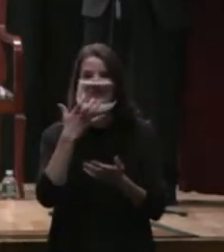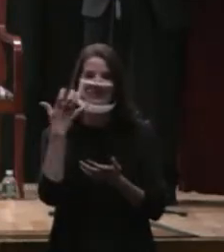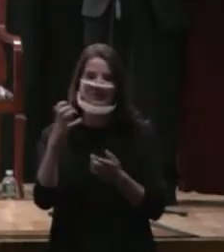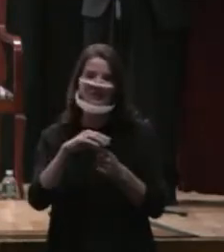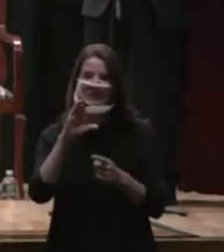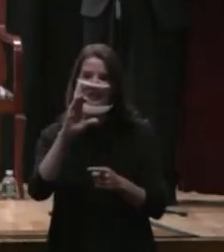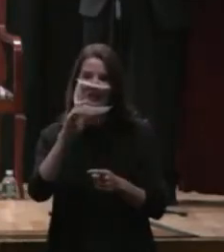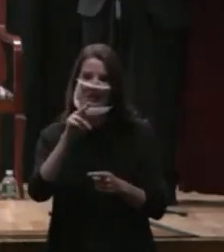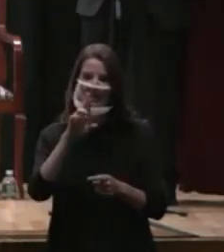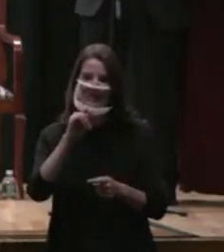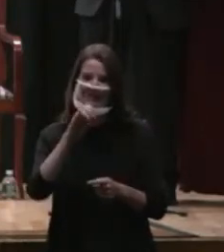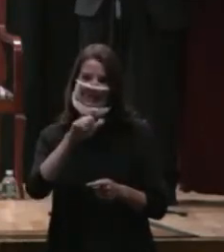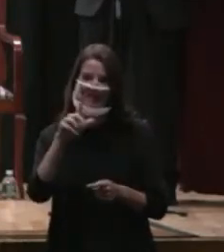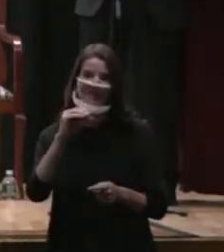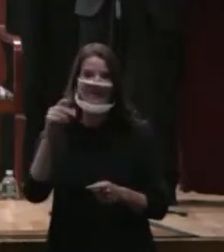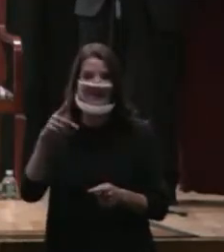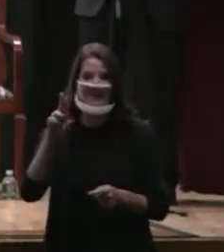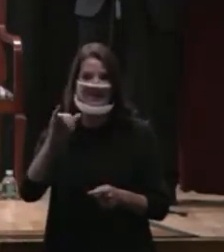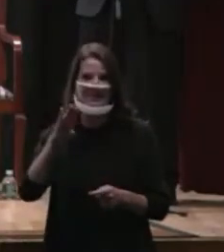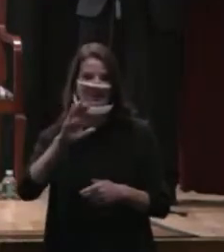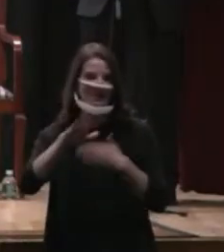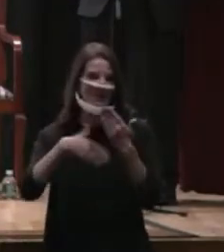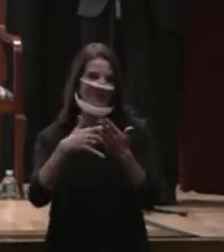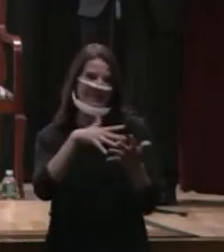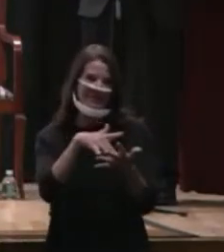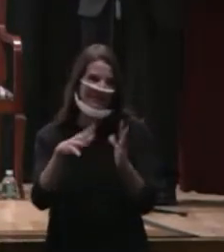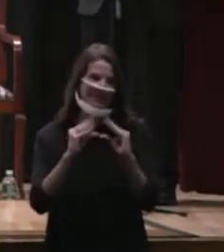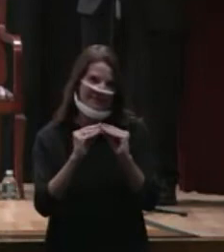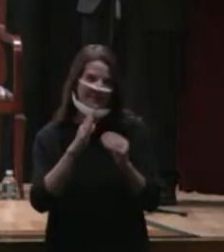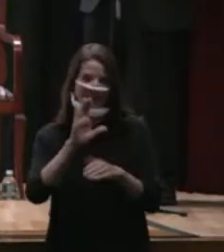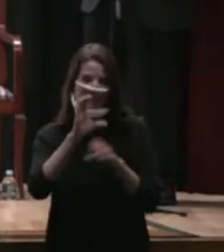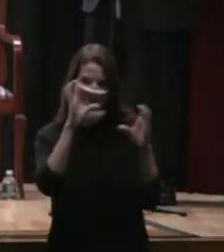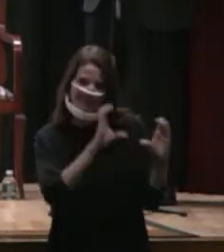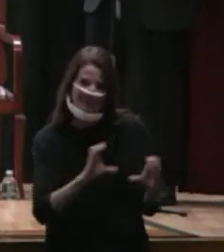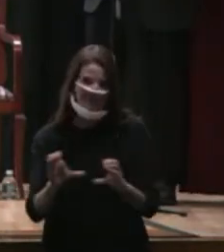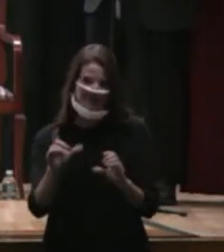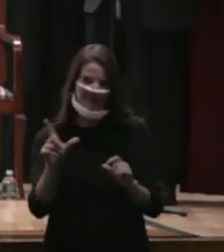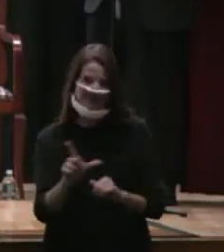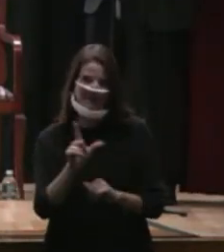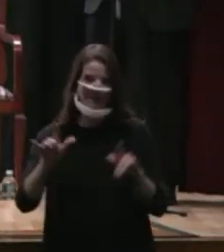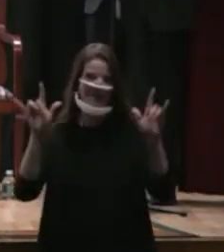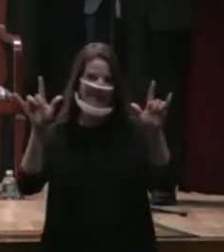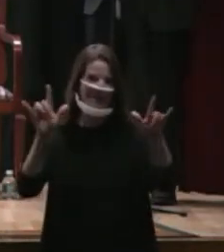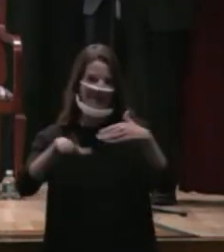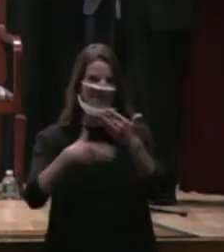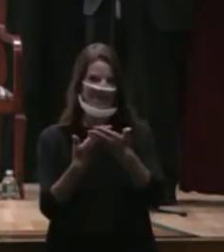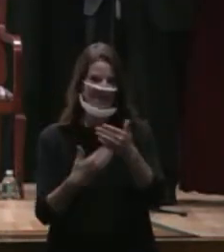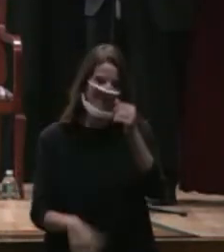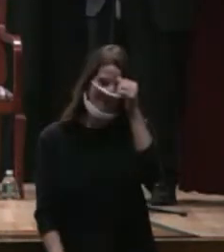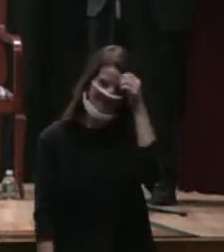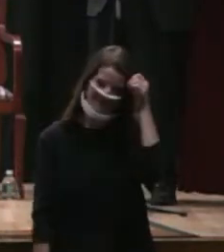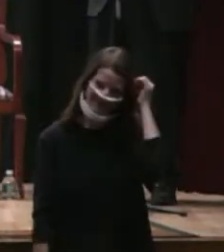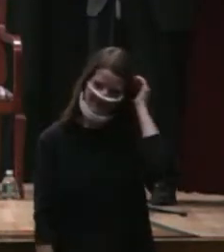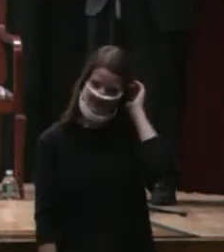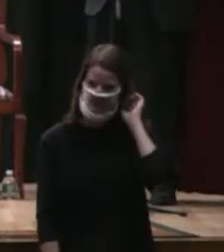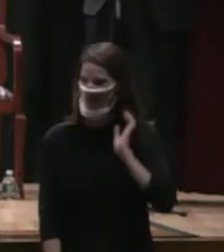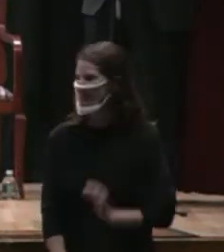and Prince for all of the study sessions and late nights at the library. Love you all.